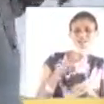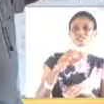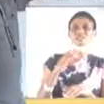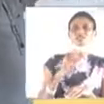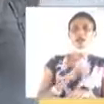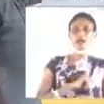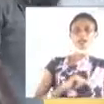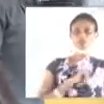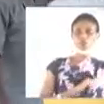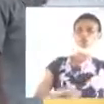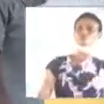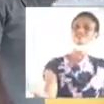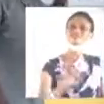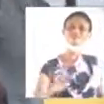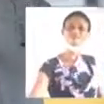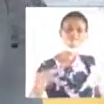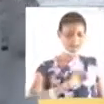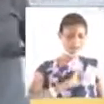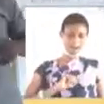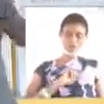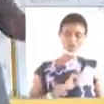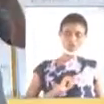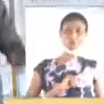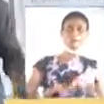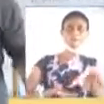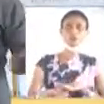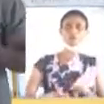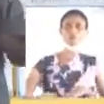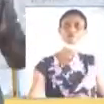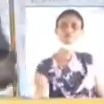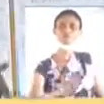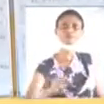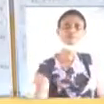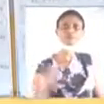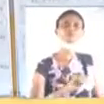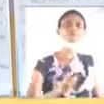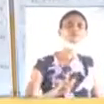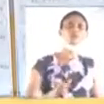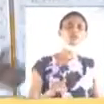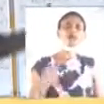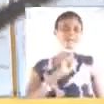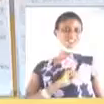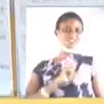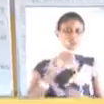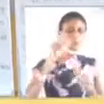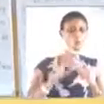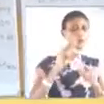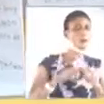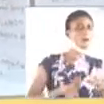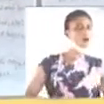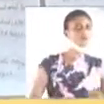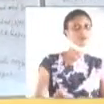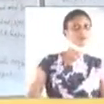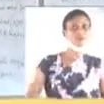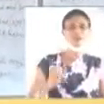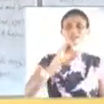also note that is the behavior they require from you. So, the attitude